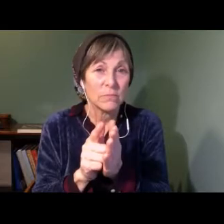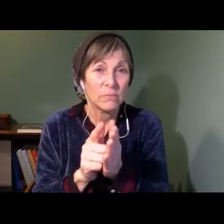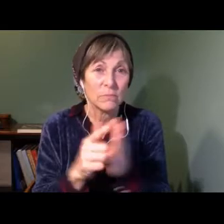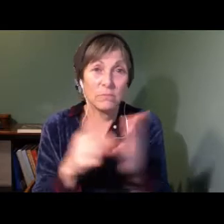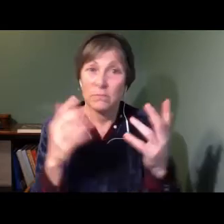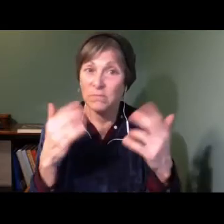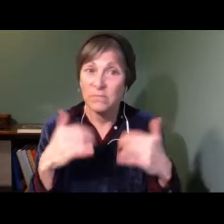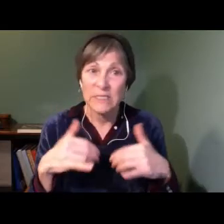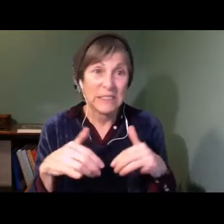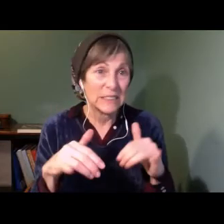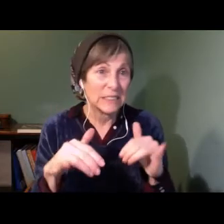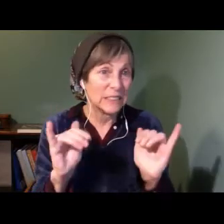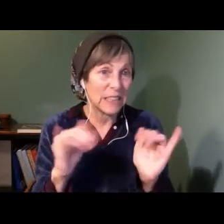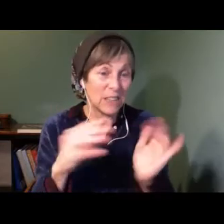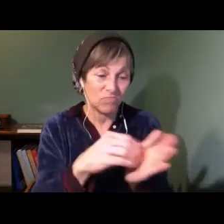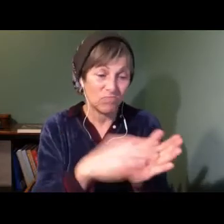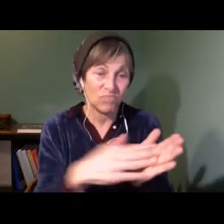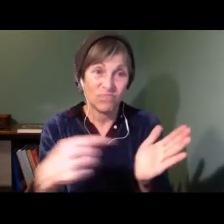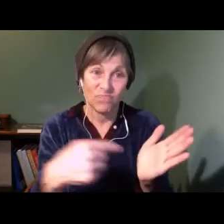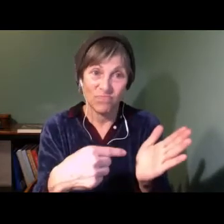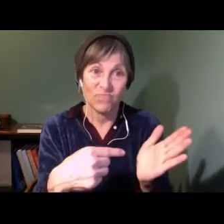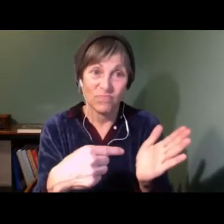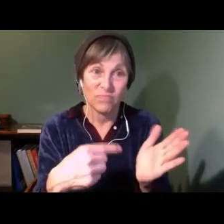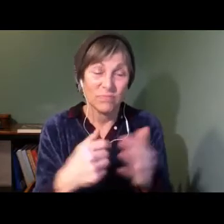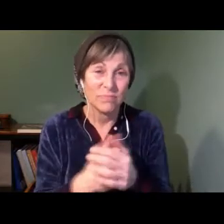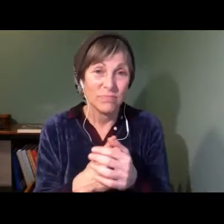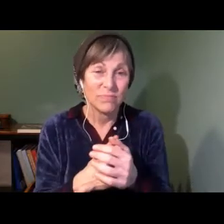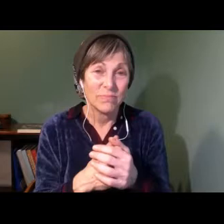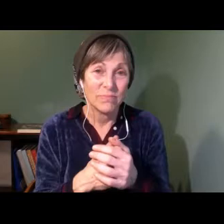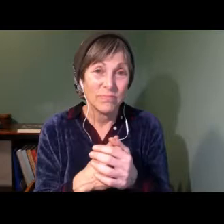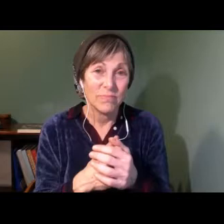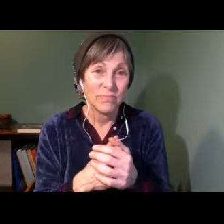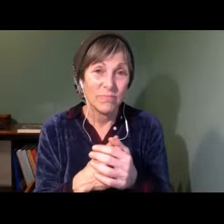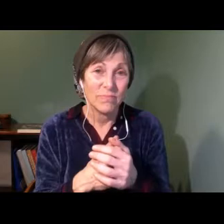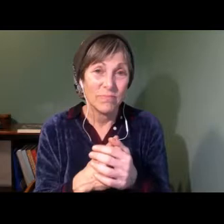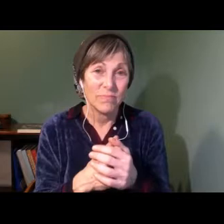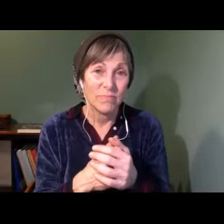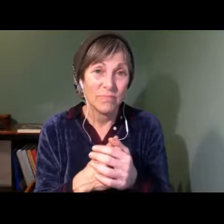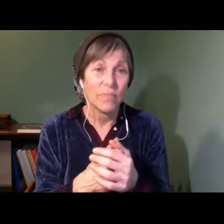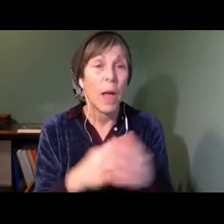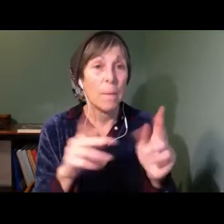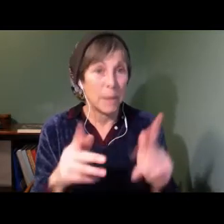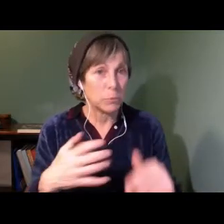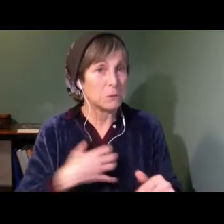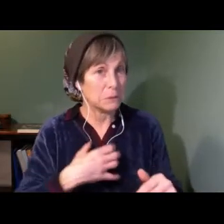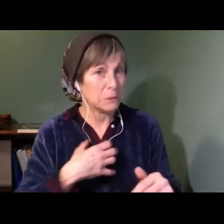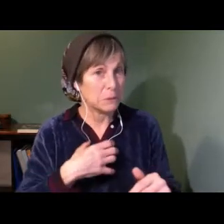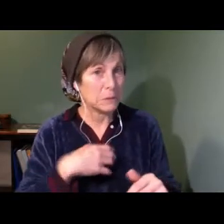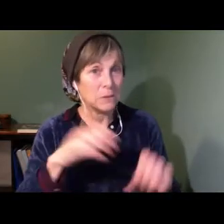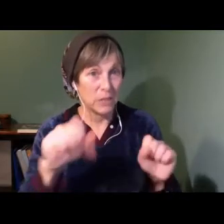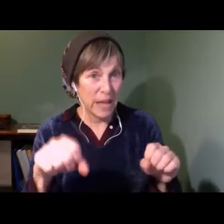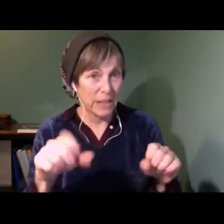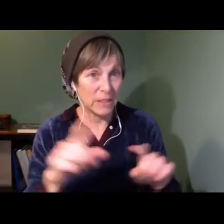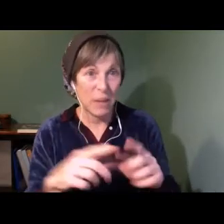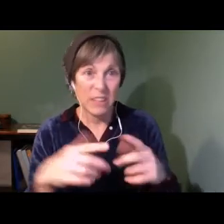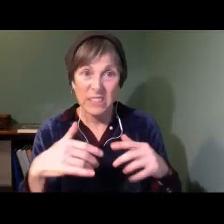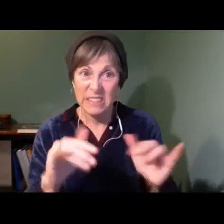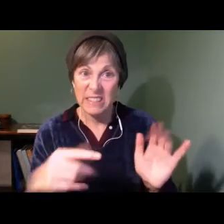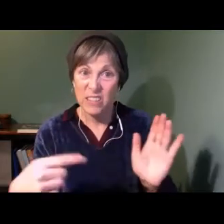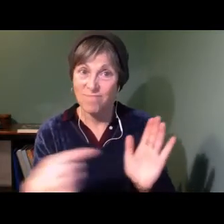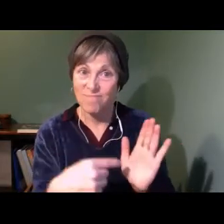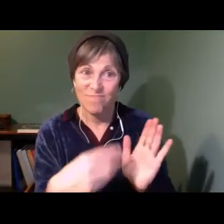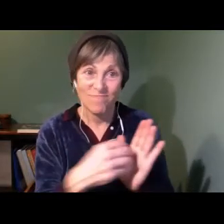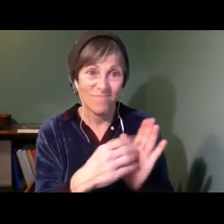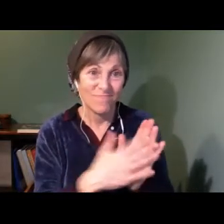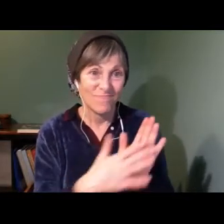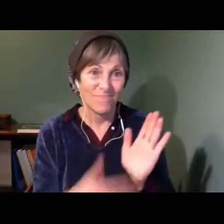in the books uh and you know although it's being contended it's still um uh a